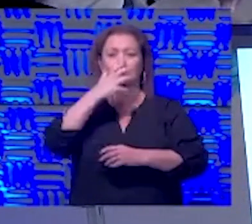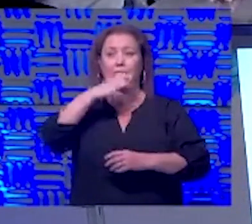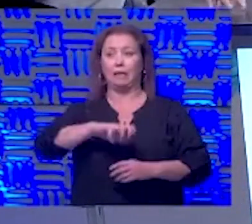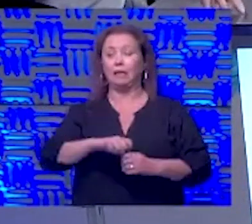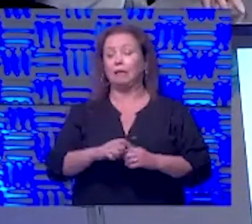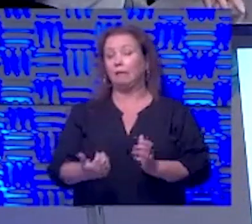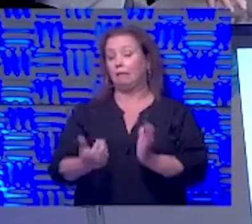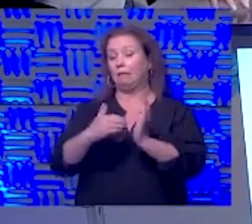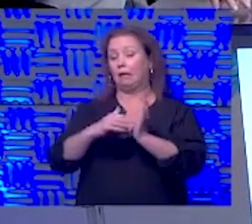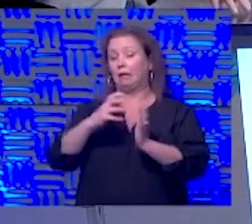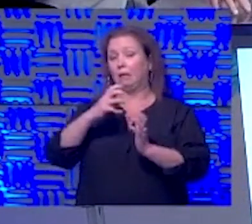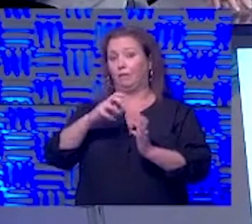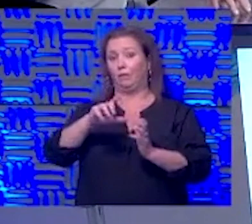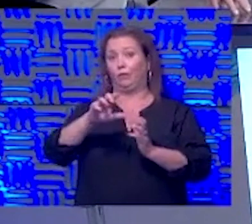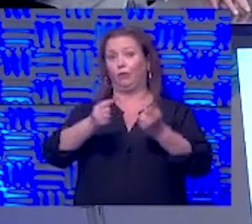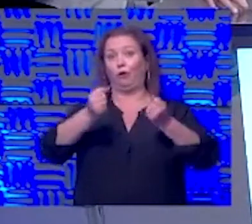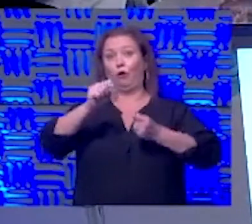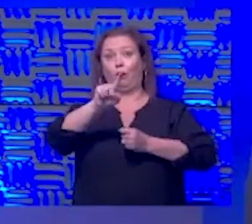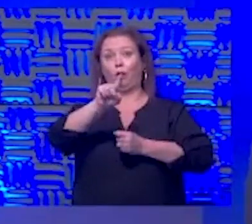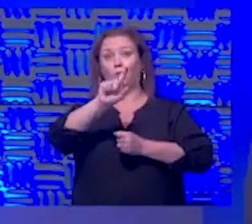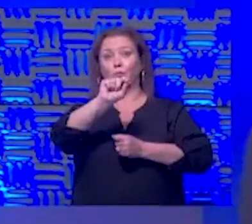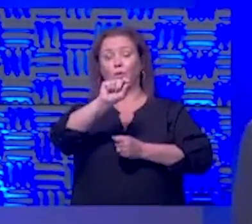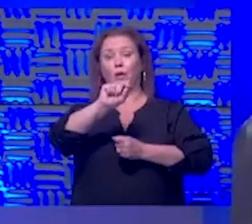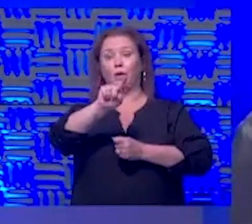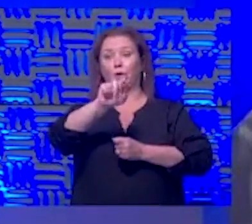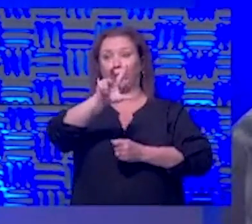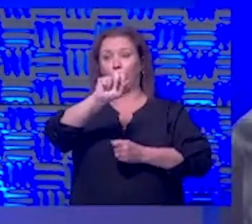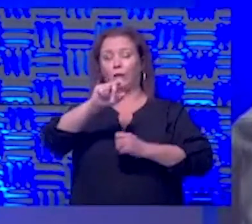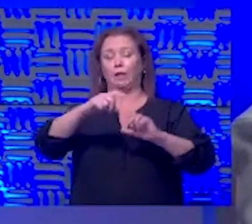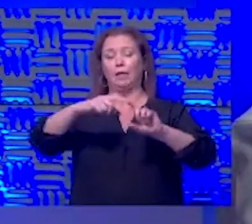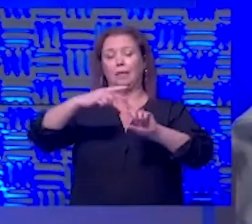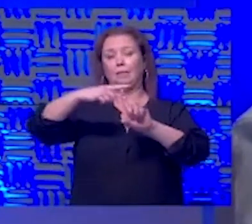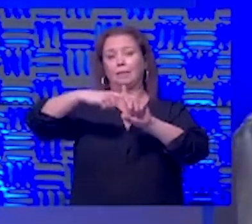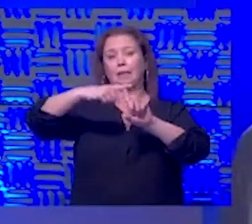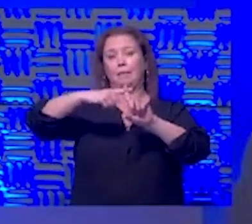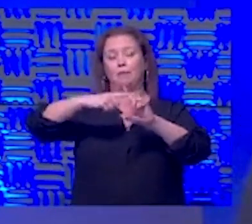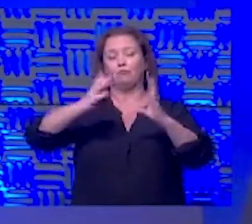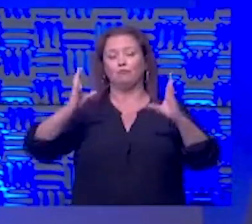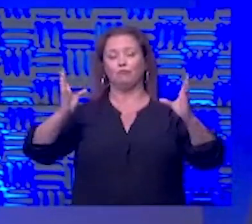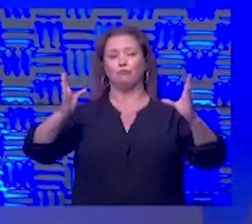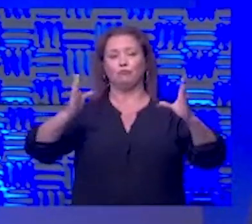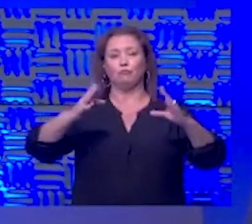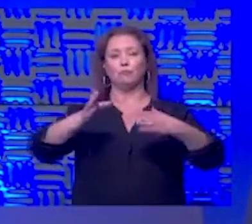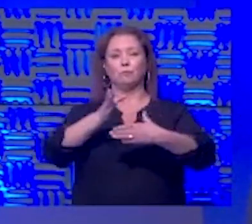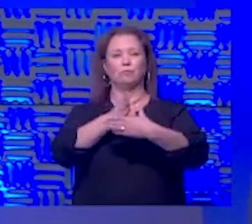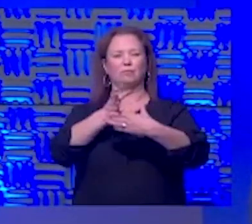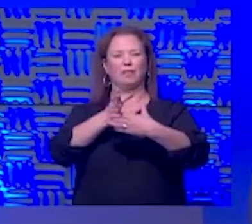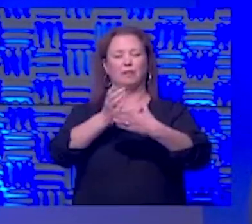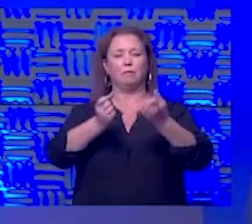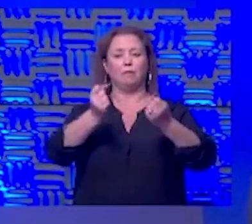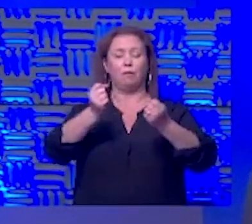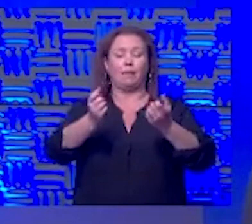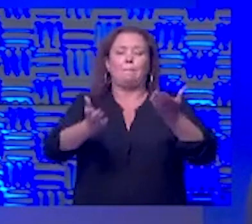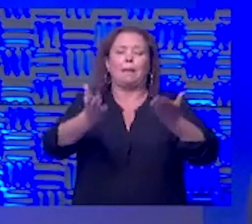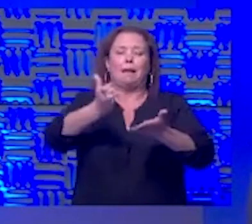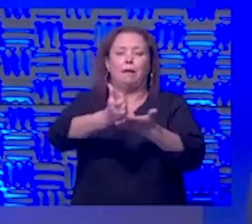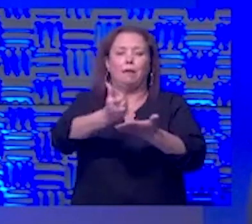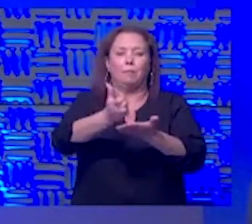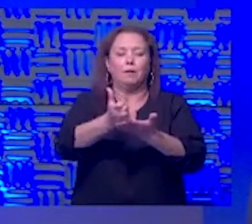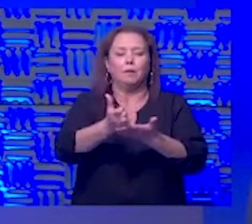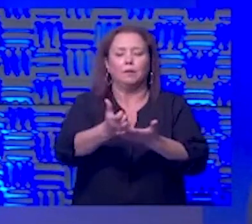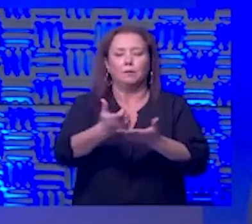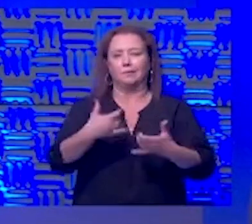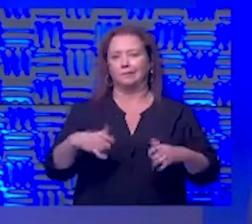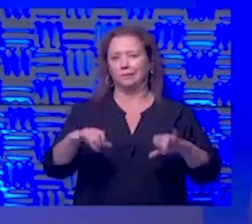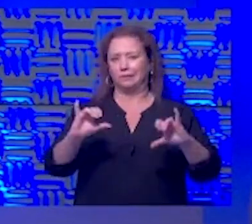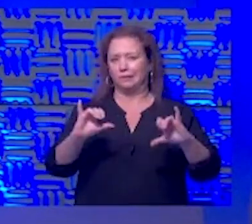if your car's getting to 120, 130, which we've seen some of those temperature scales that it can get in, that may help. But I think it's still